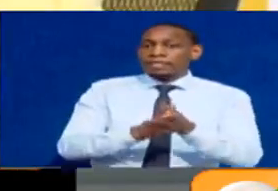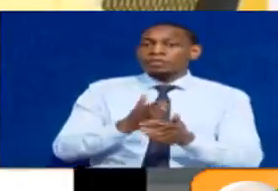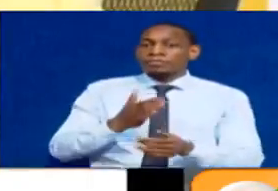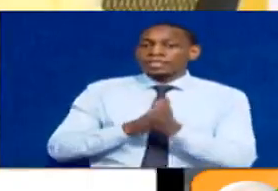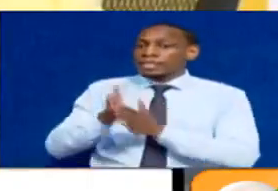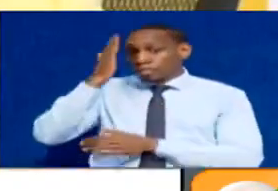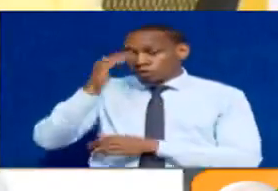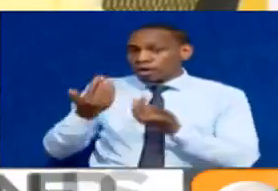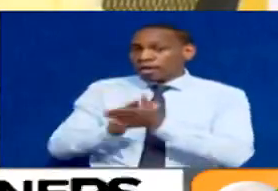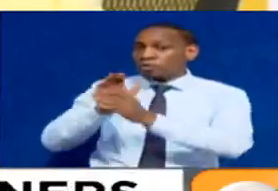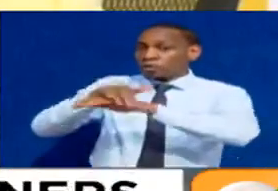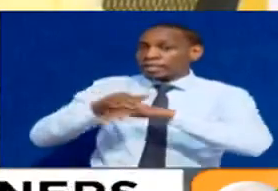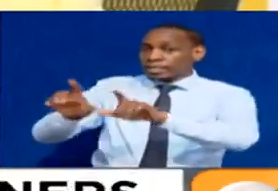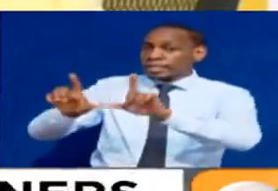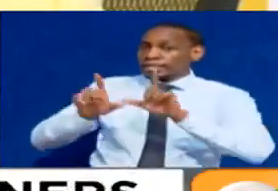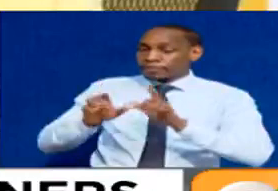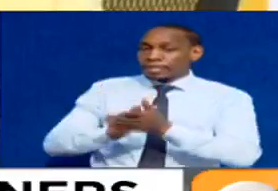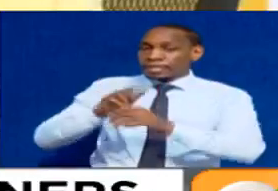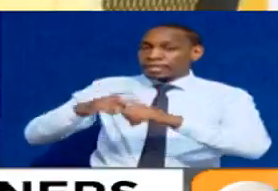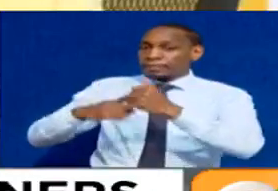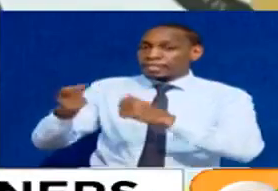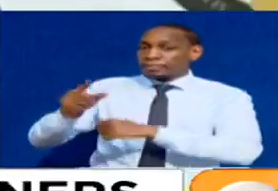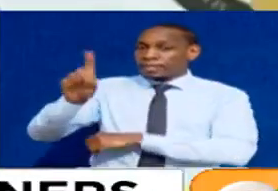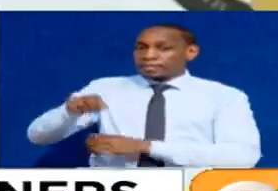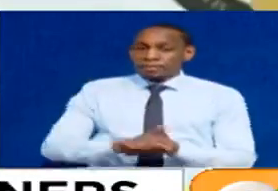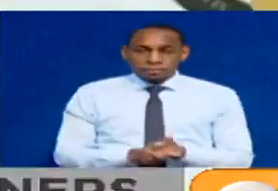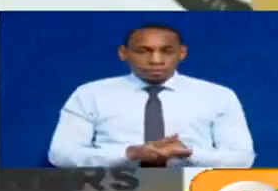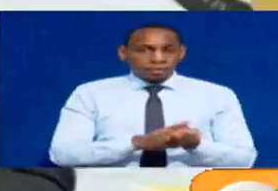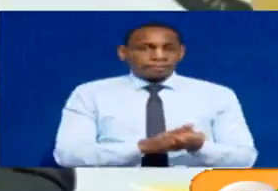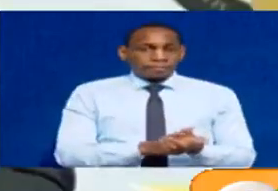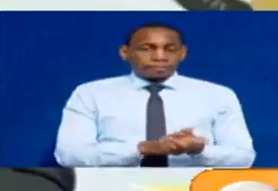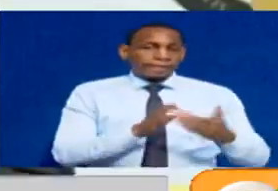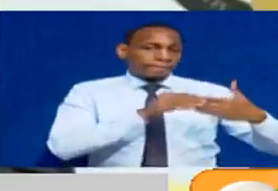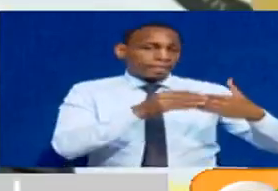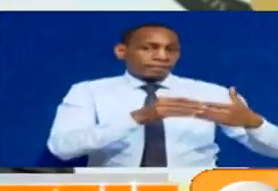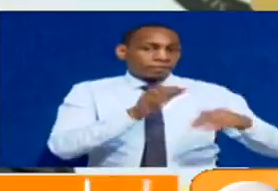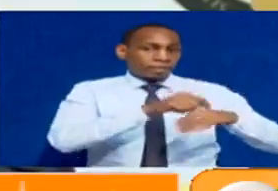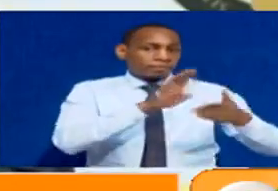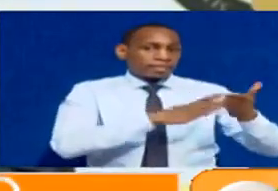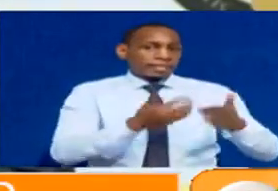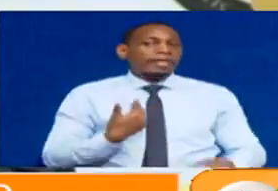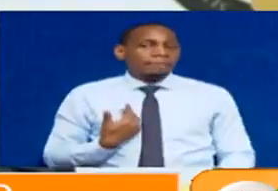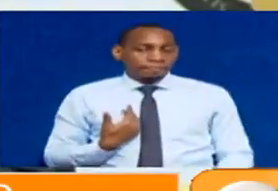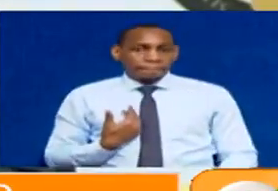know how you managed to get yours in 6 months. They had a very flexible timetable